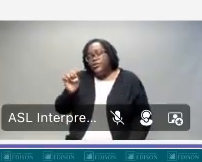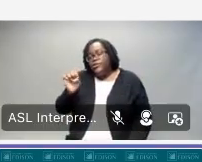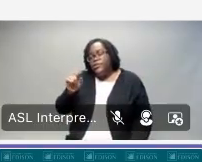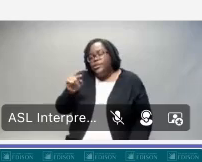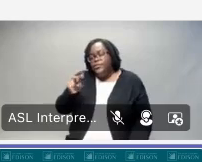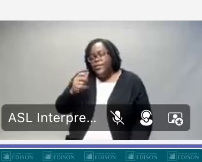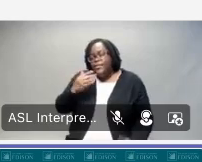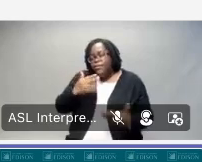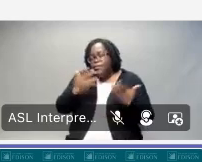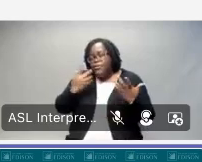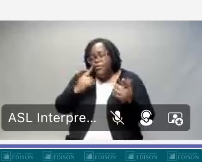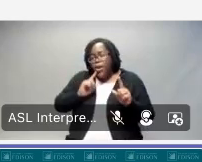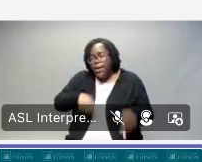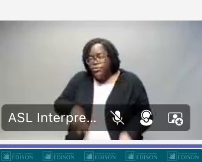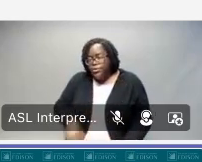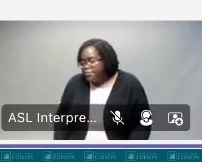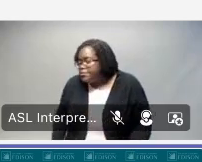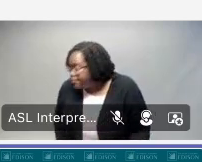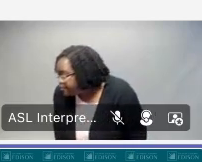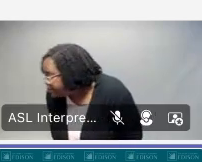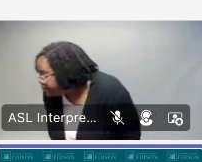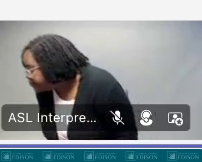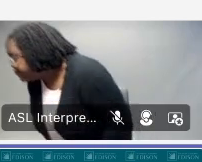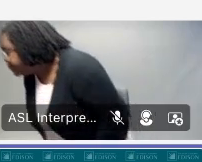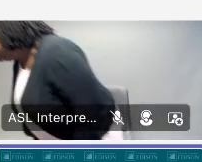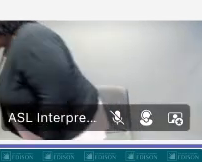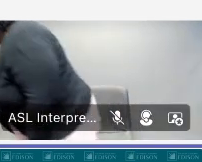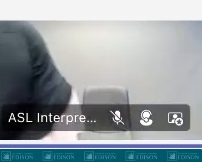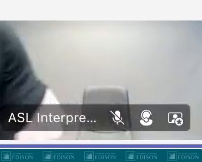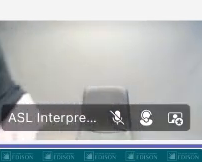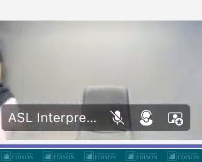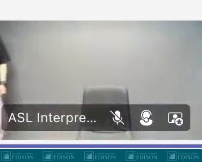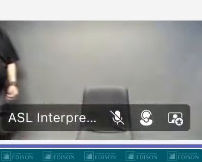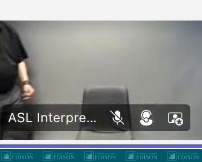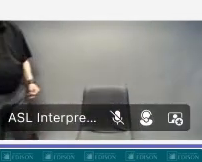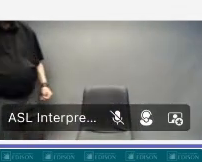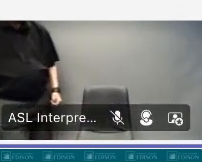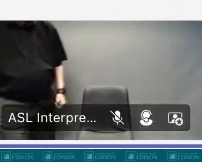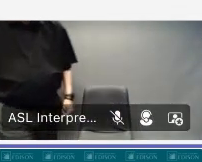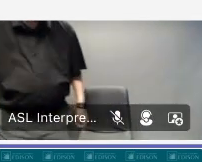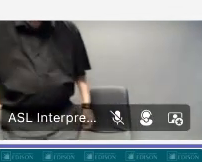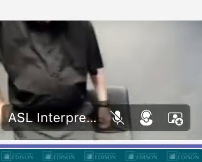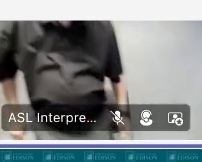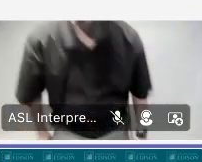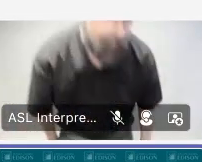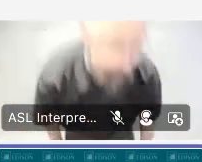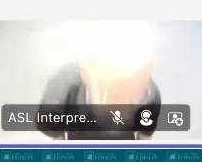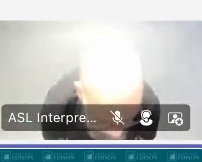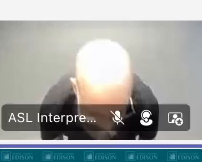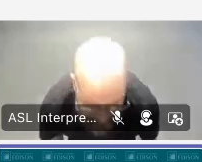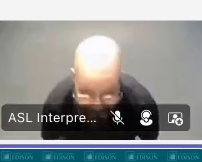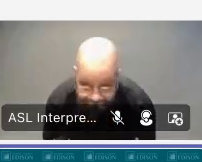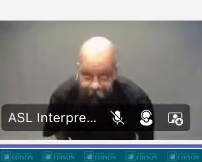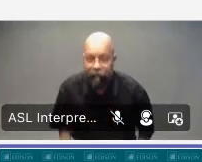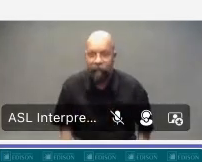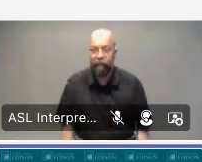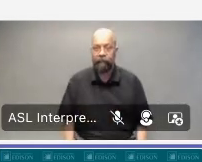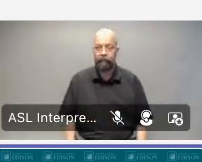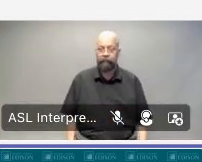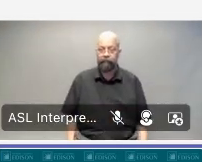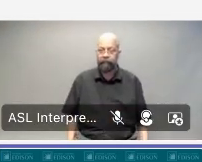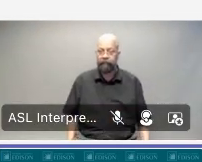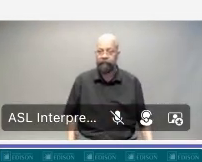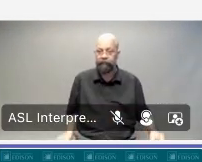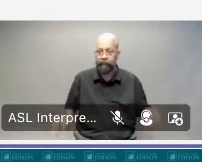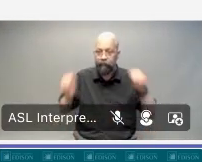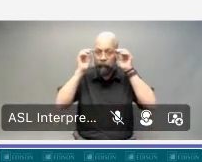Appreciate you coming on. The next question is from Jacqueline Iron. This is the same,